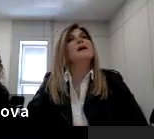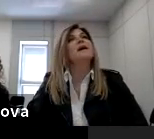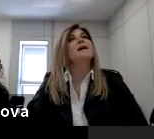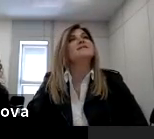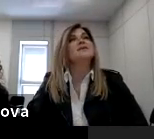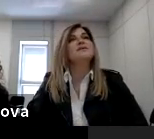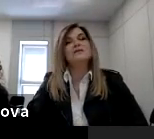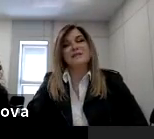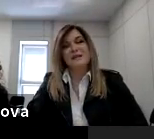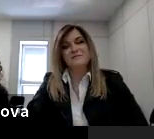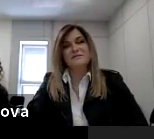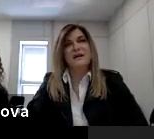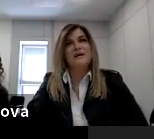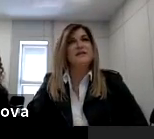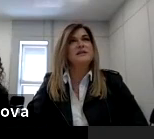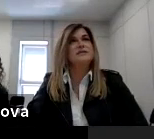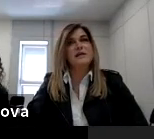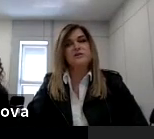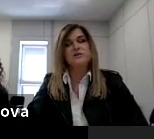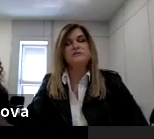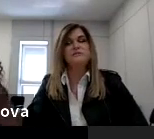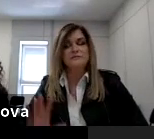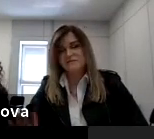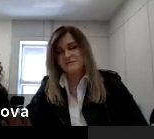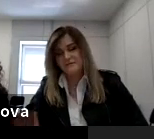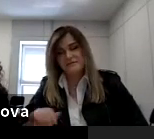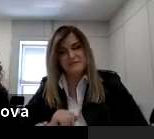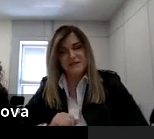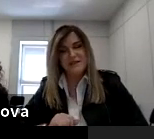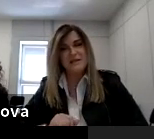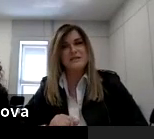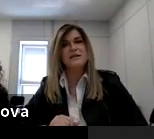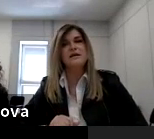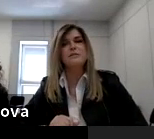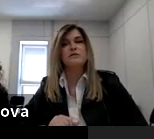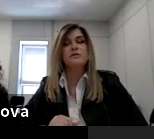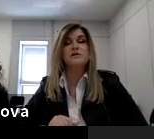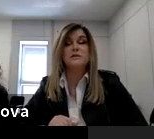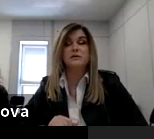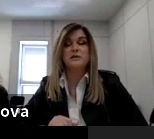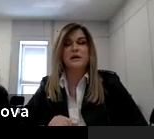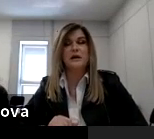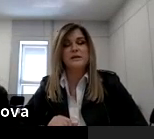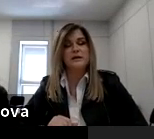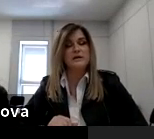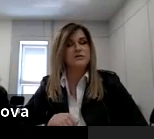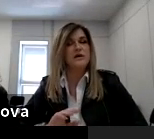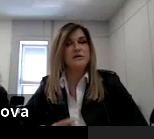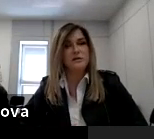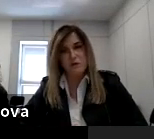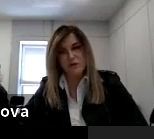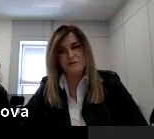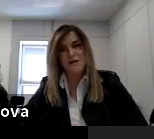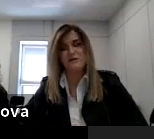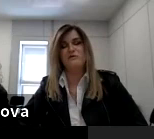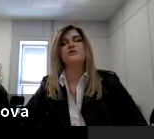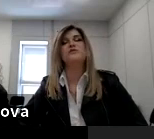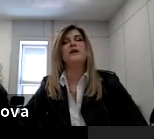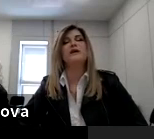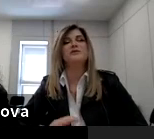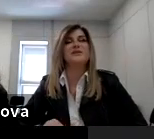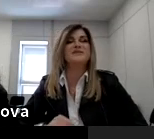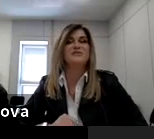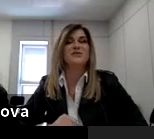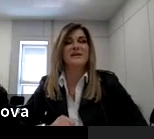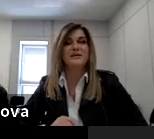women. So yeah, after introduction, let us say a couple of words about our company. Actually, I know that many of